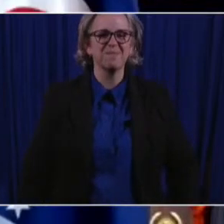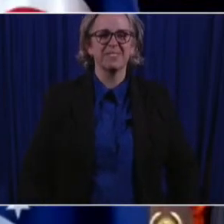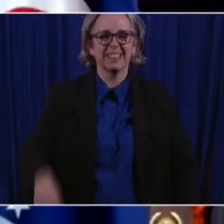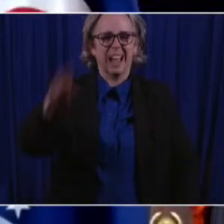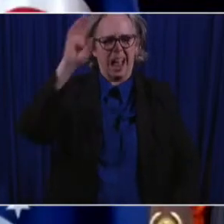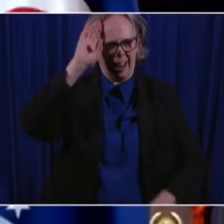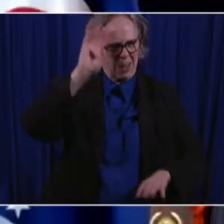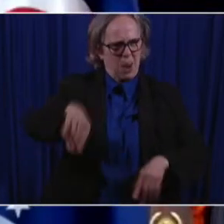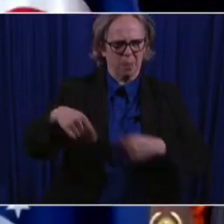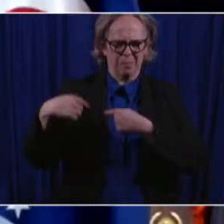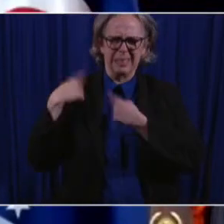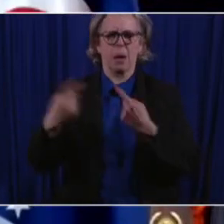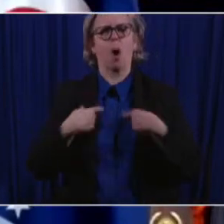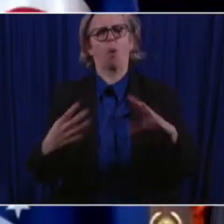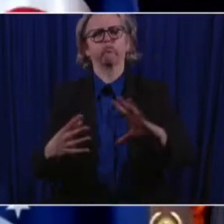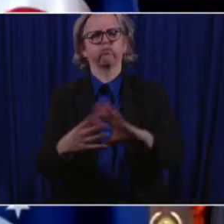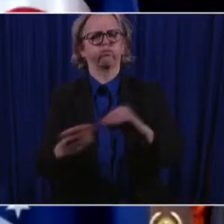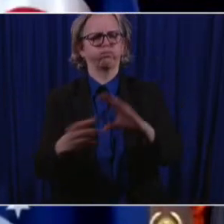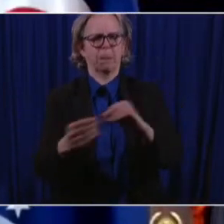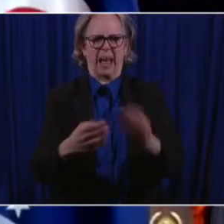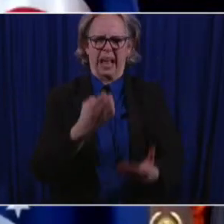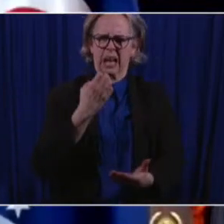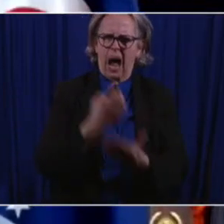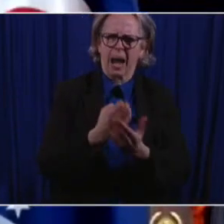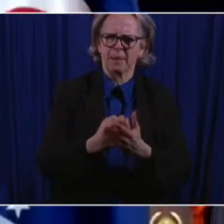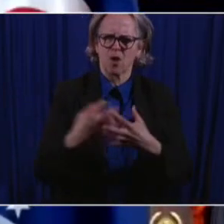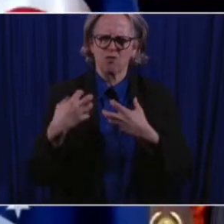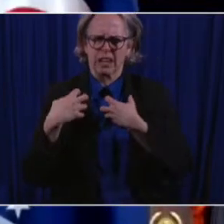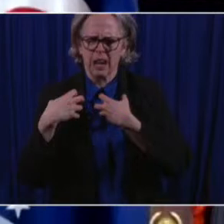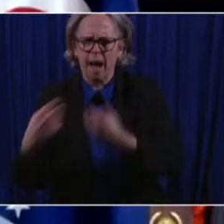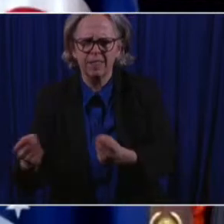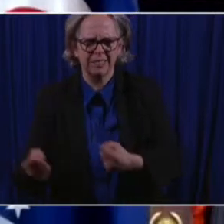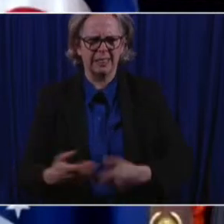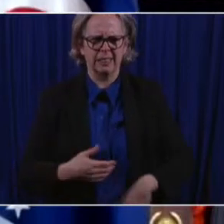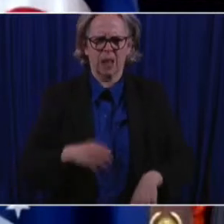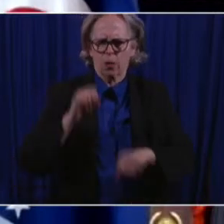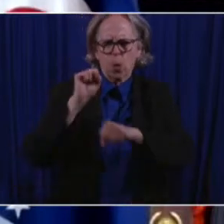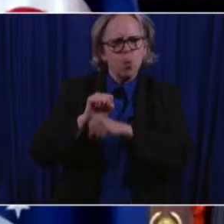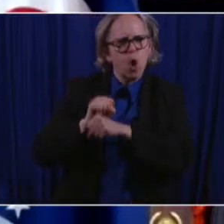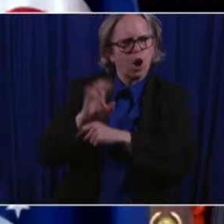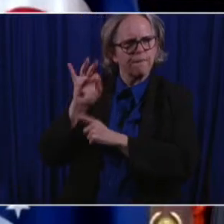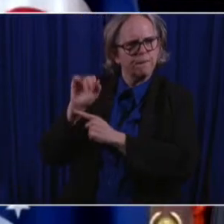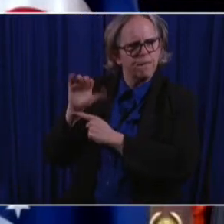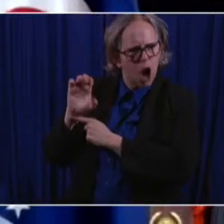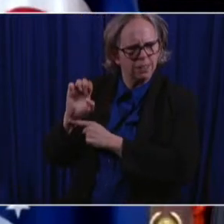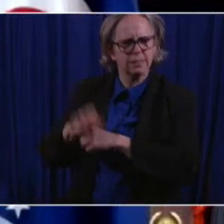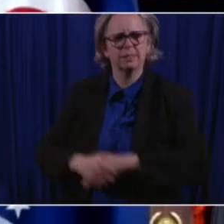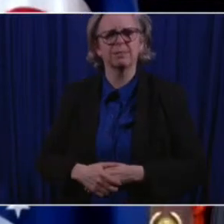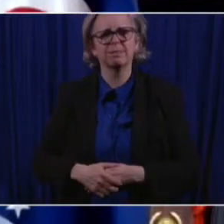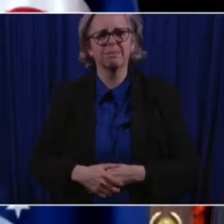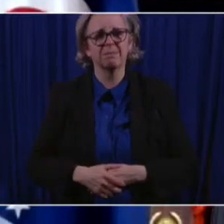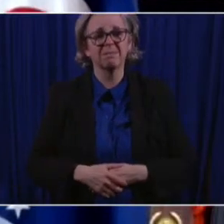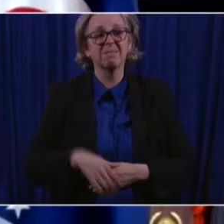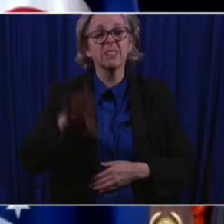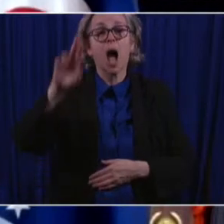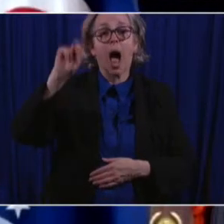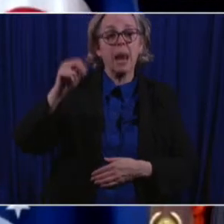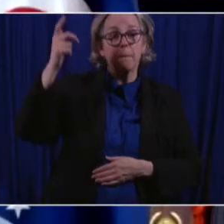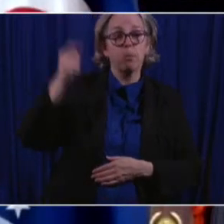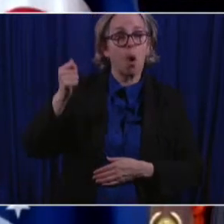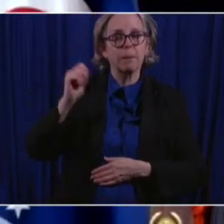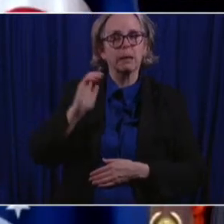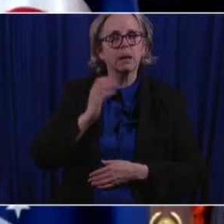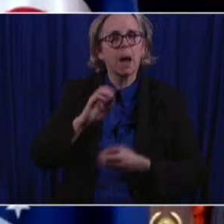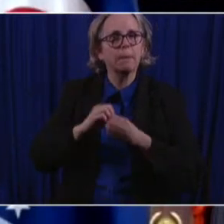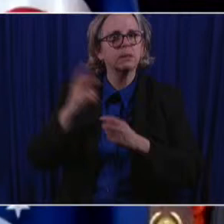economic recovery and the workforce aspect of it. As unemployment rates drop, as employers are talking about